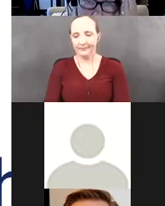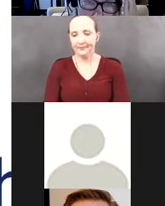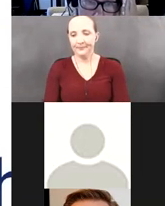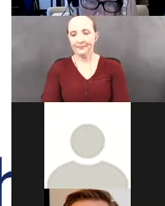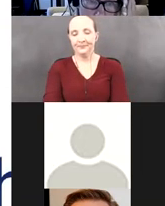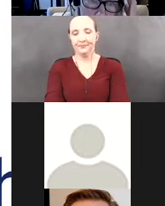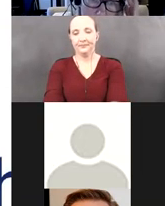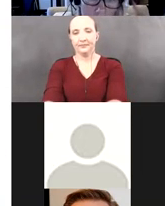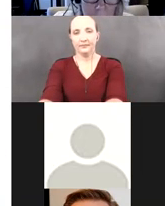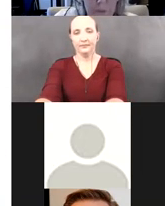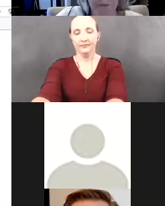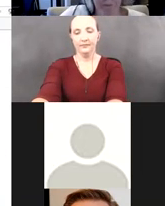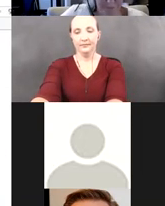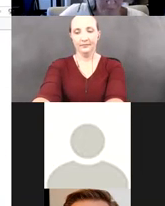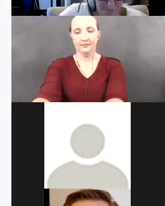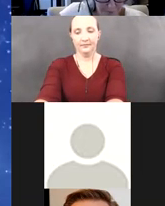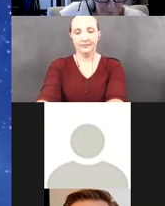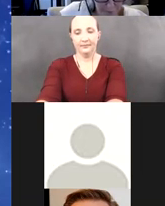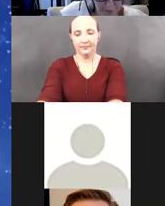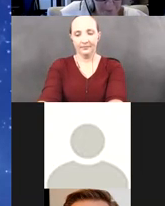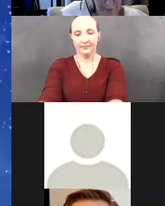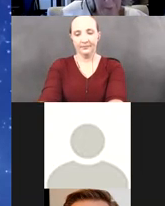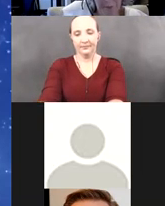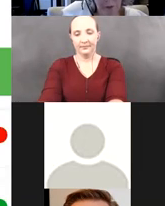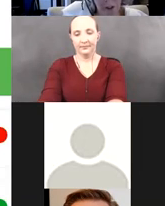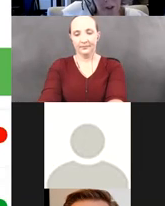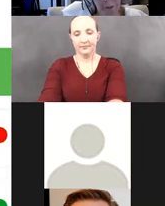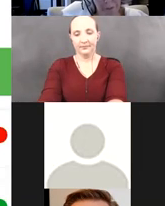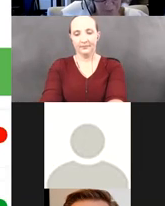el lado del alumno, lo que ven el alumno.